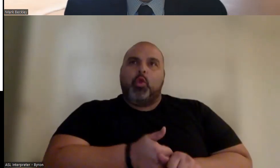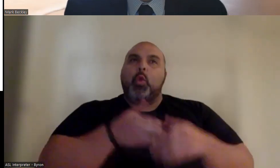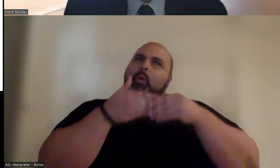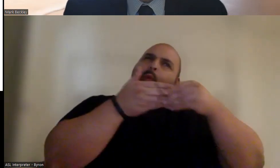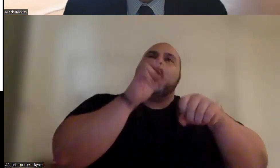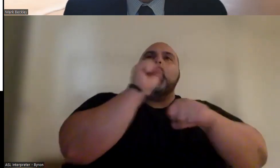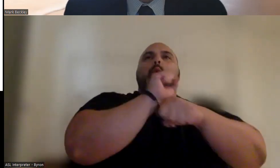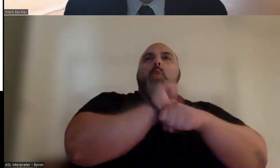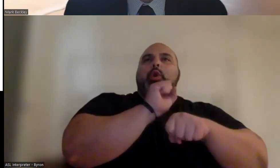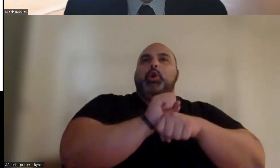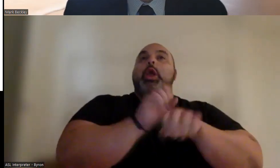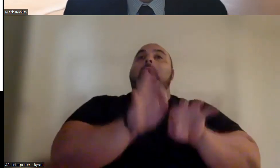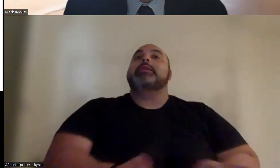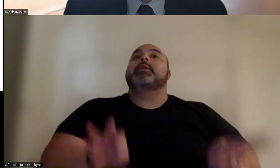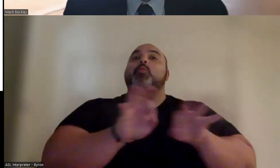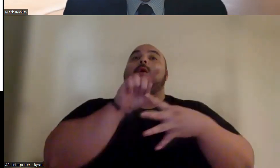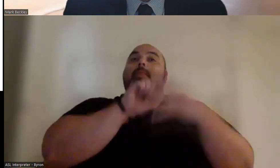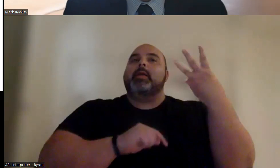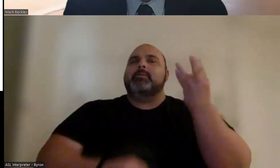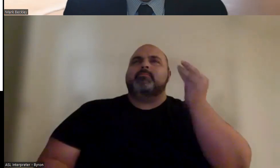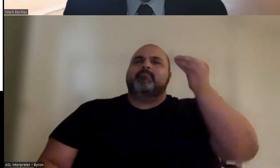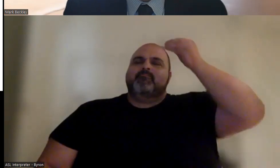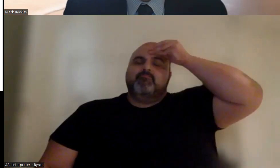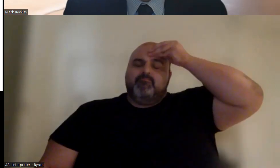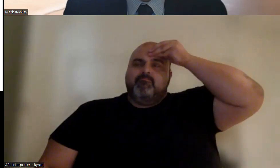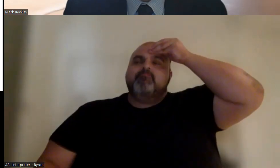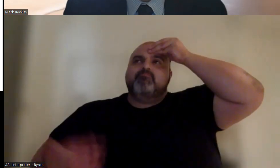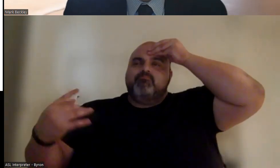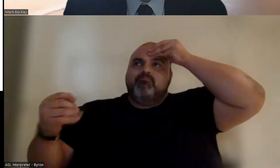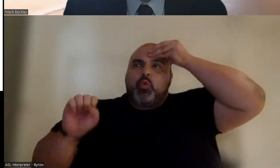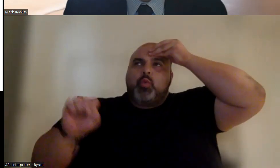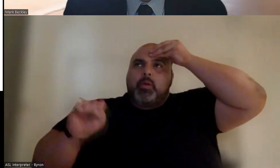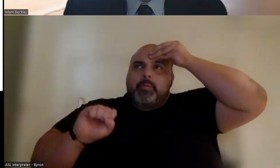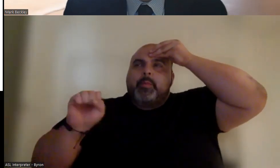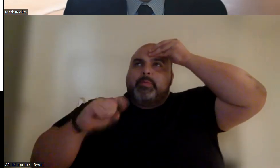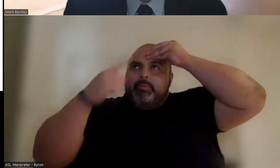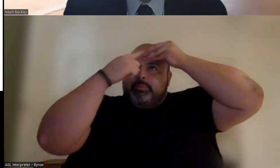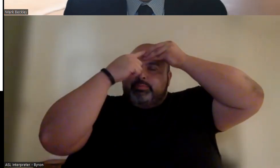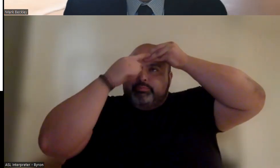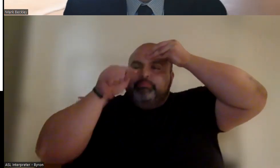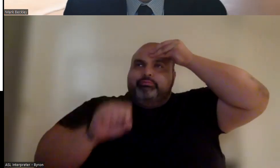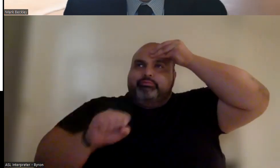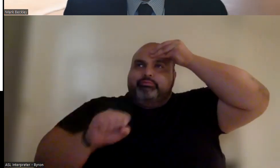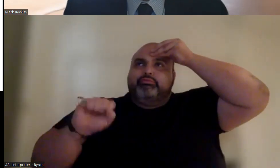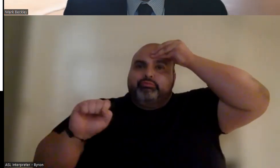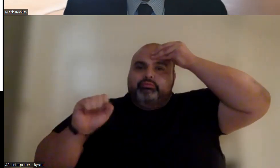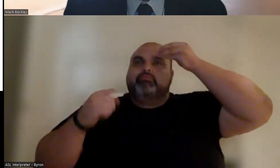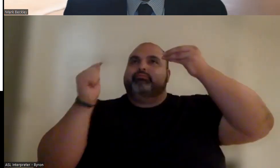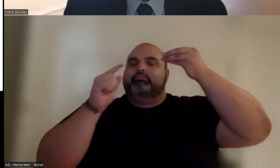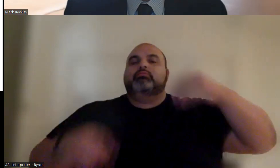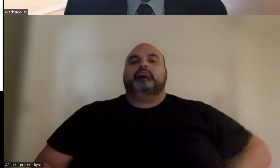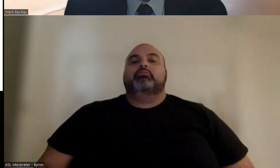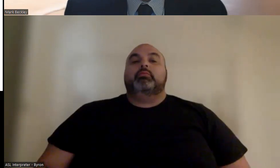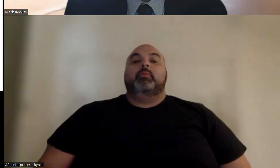important that we always keep this in the front of our mind when we're thinking about this work and think about the recommendations that we'll be making. So